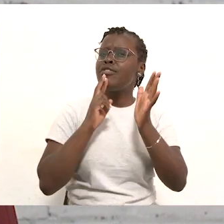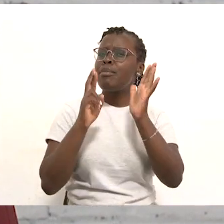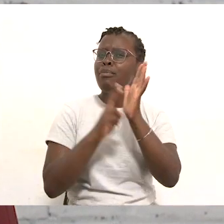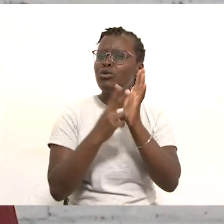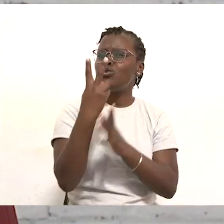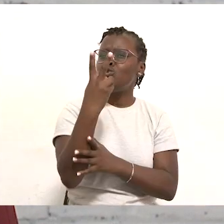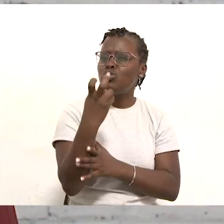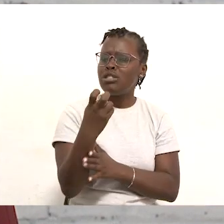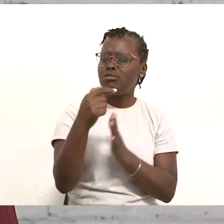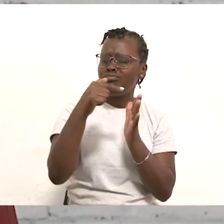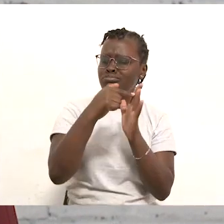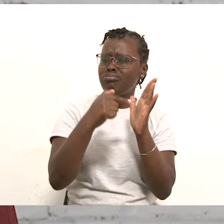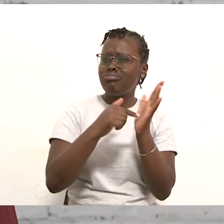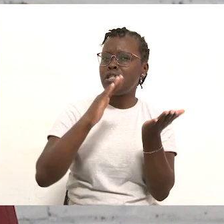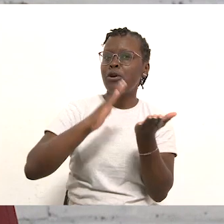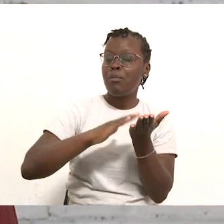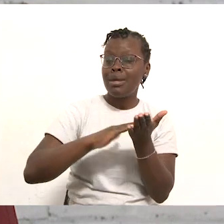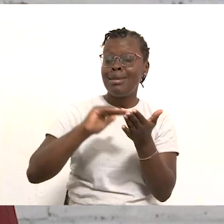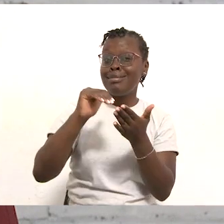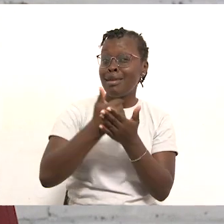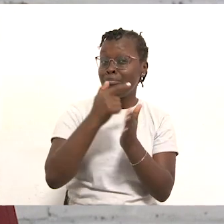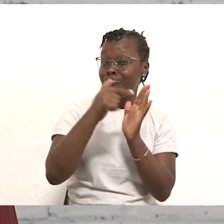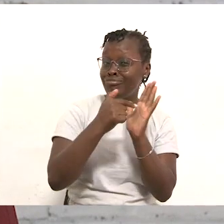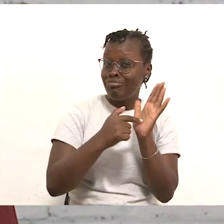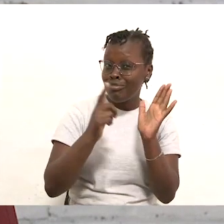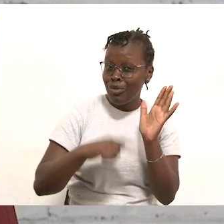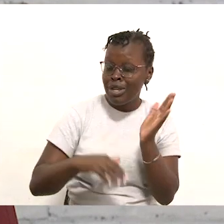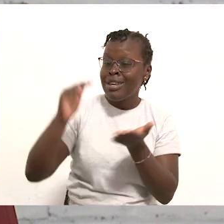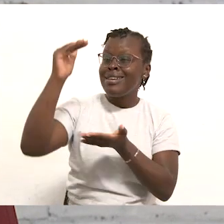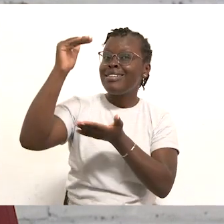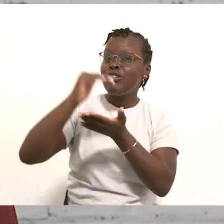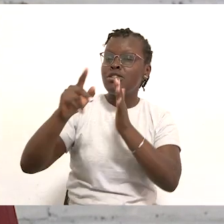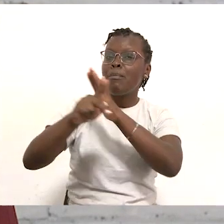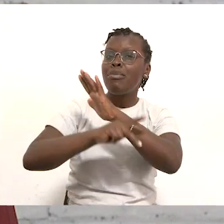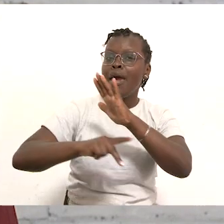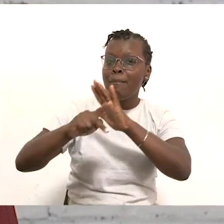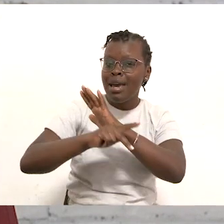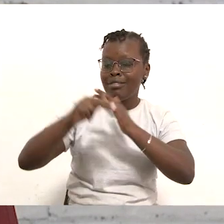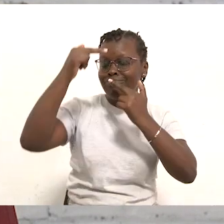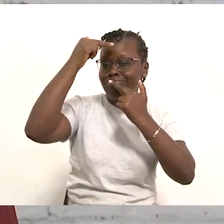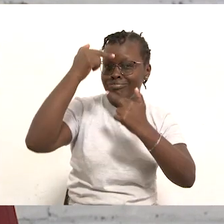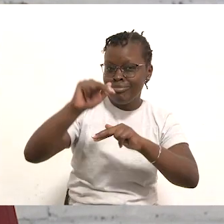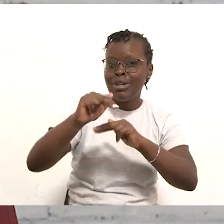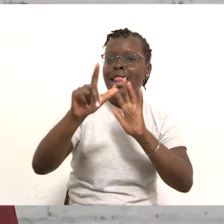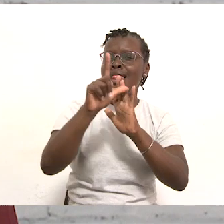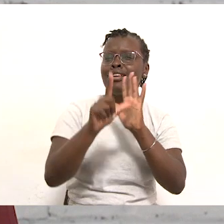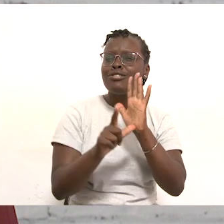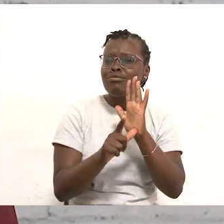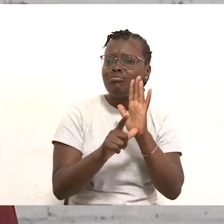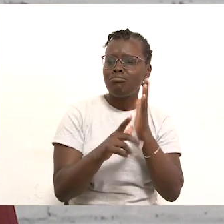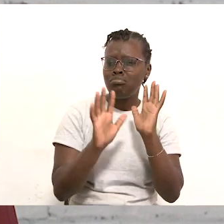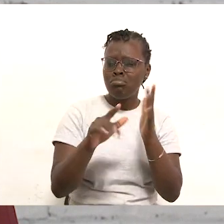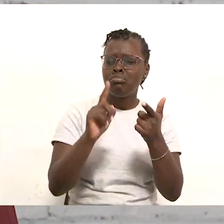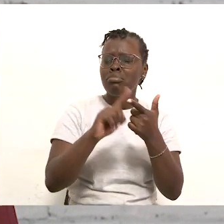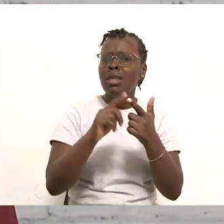key recommendations. Some of these recommendations included reducing primary and junior school learning areas and lessons, and